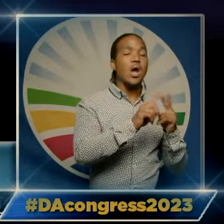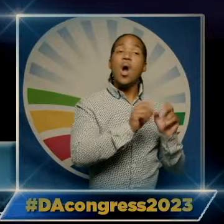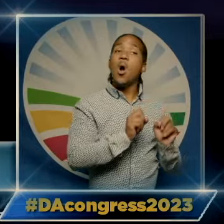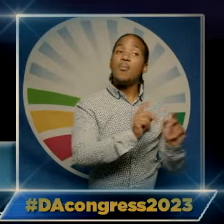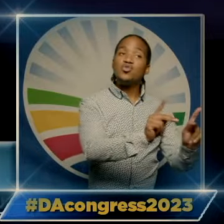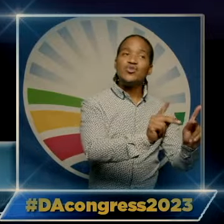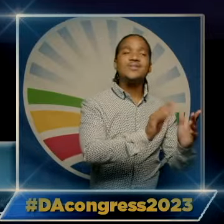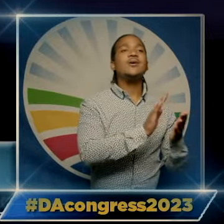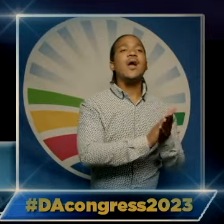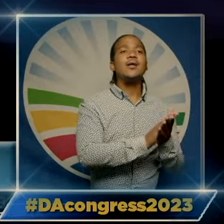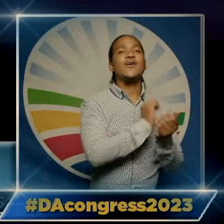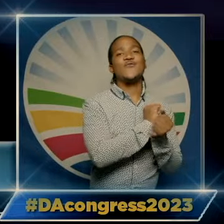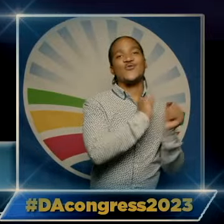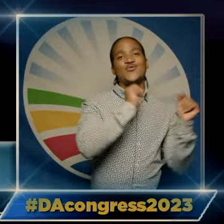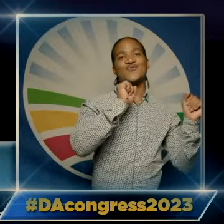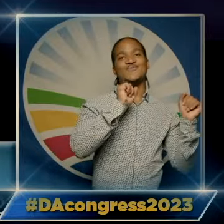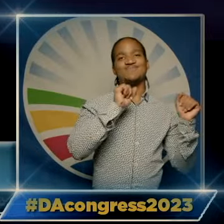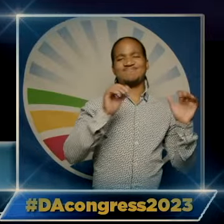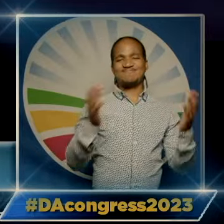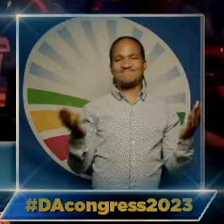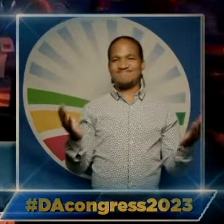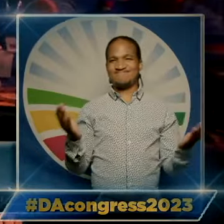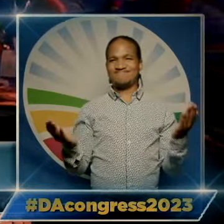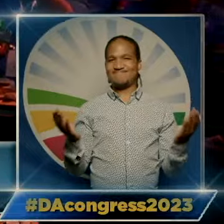and freedom.